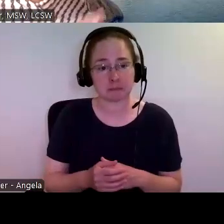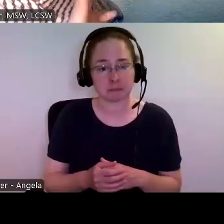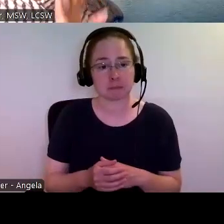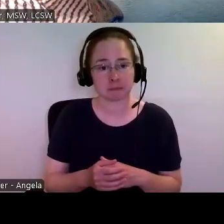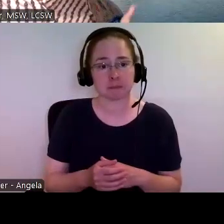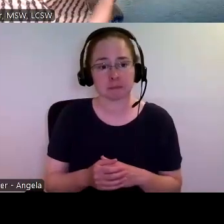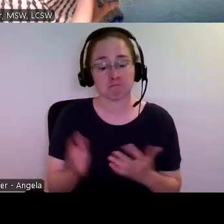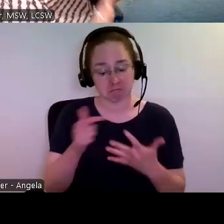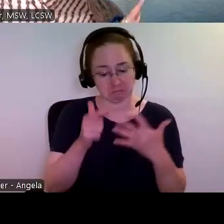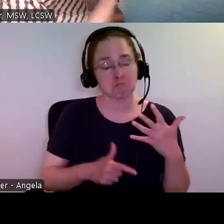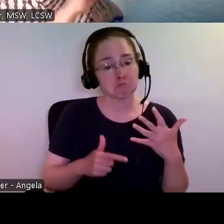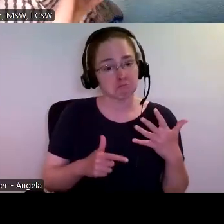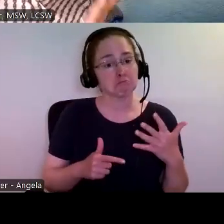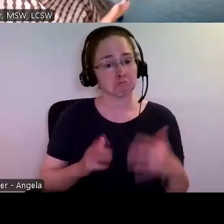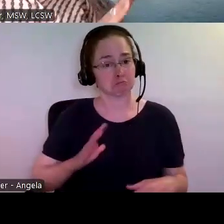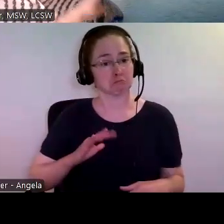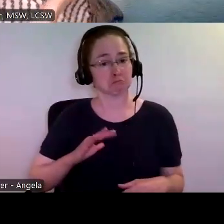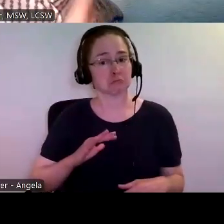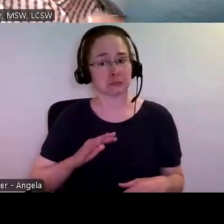So those are kind of our big